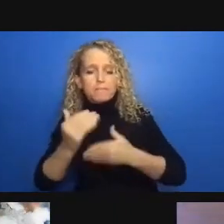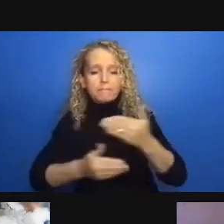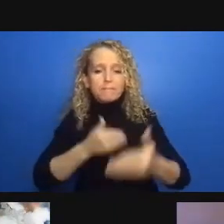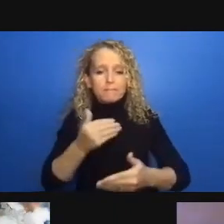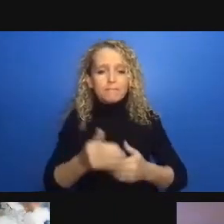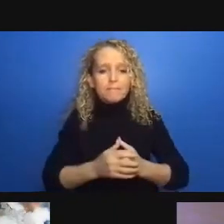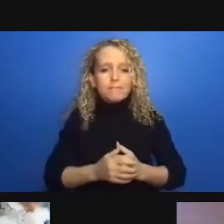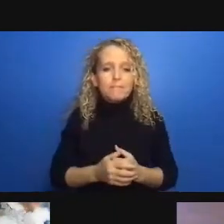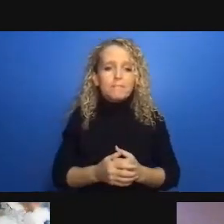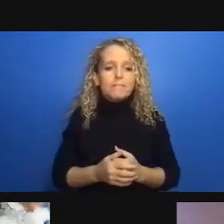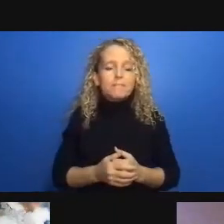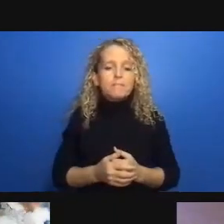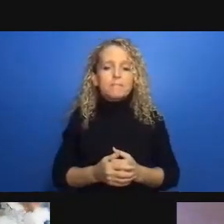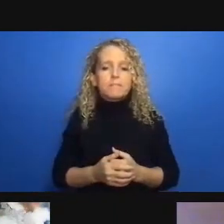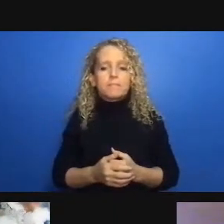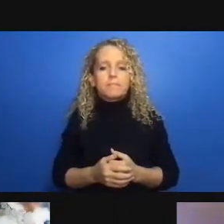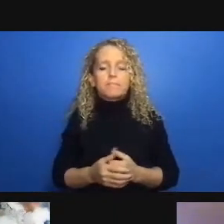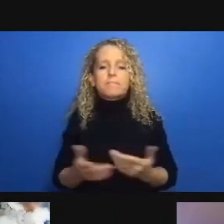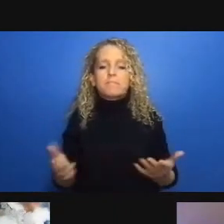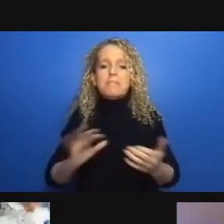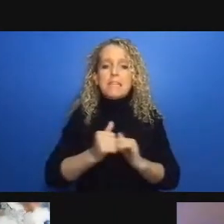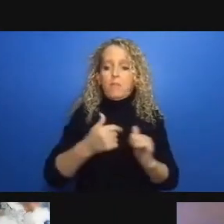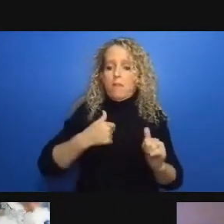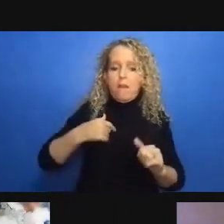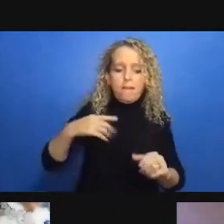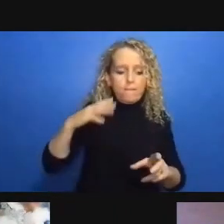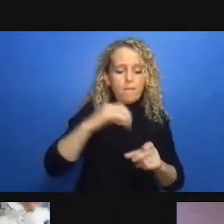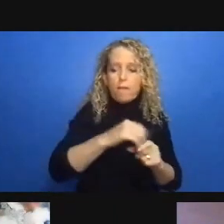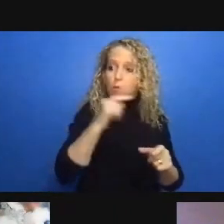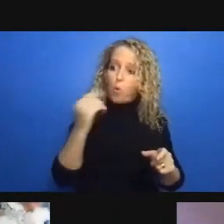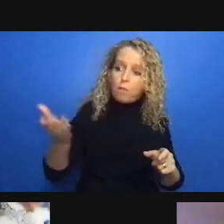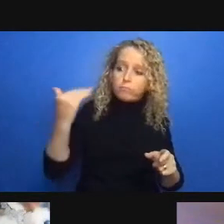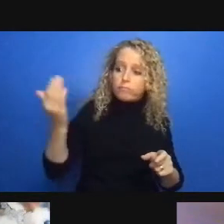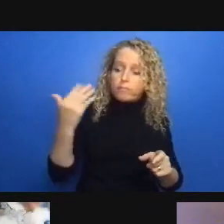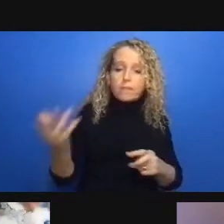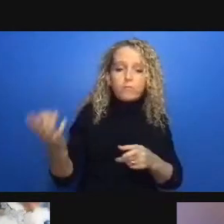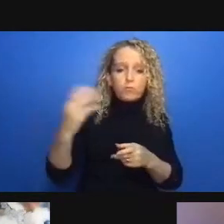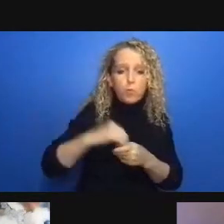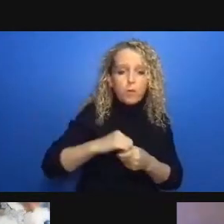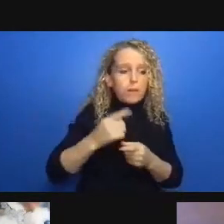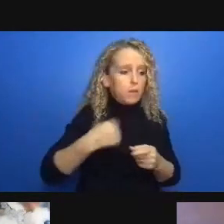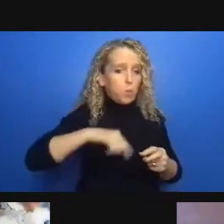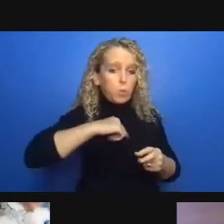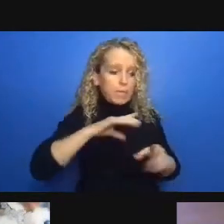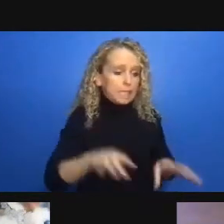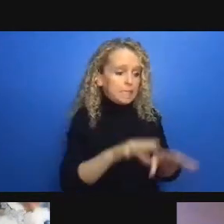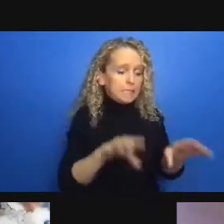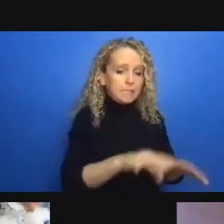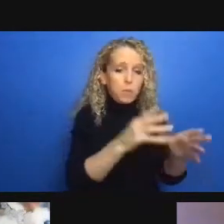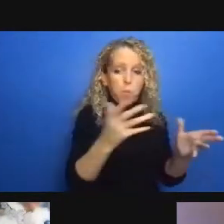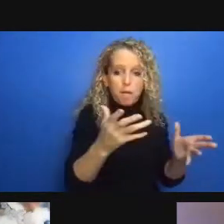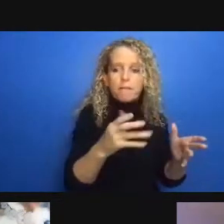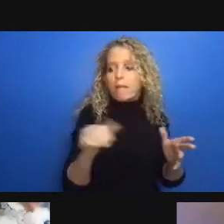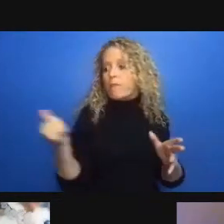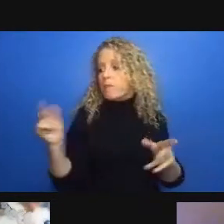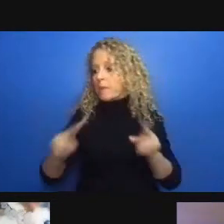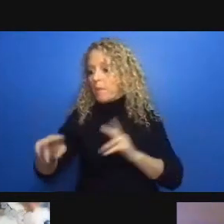can I play a role? Who can come on my little bus? And what can we tackle? And I think we've got the right